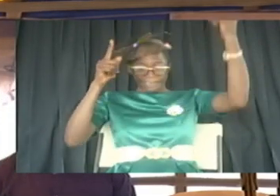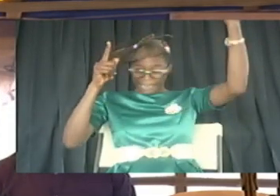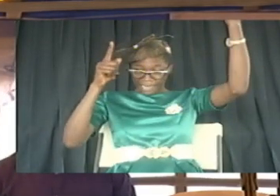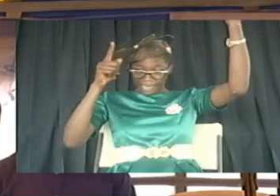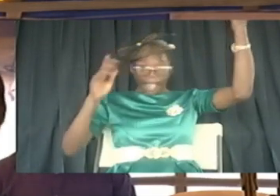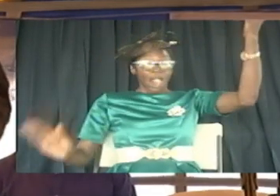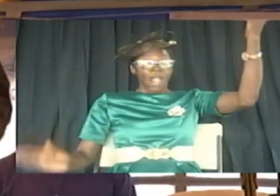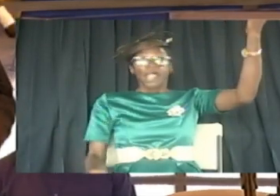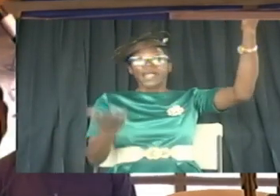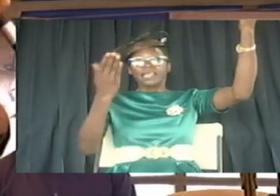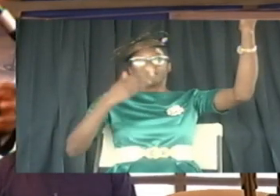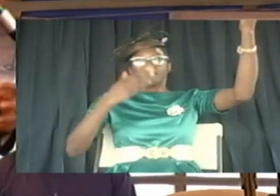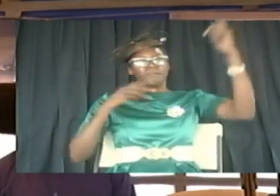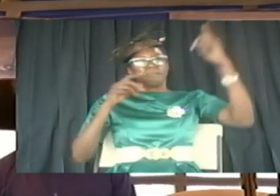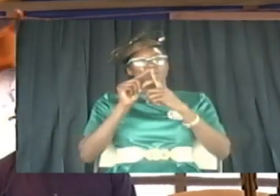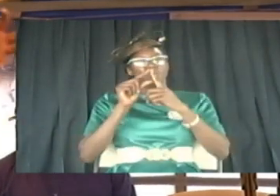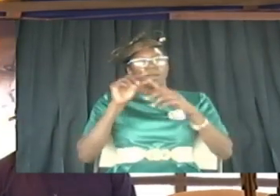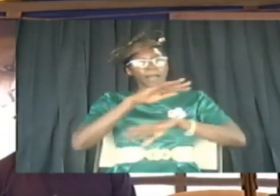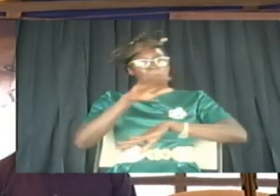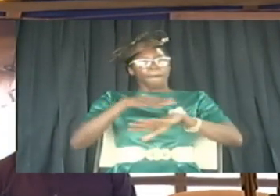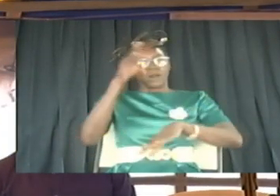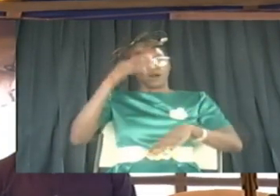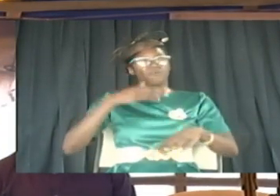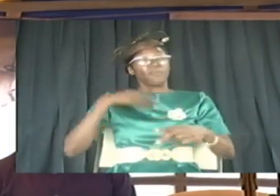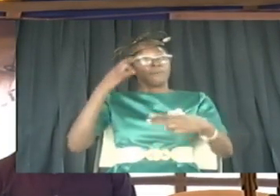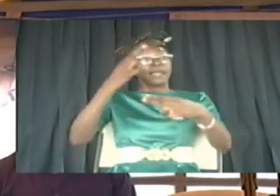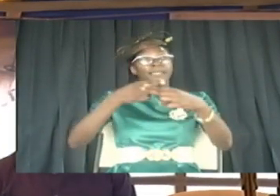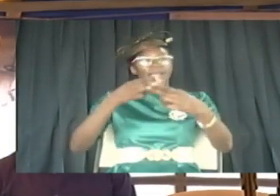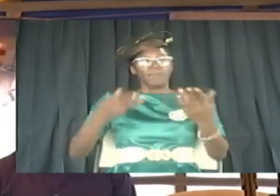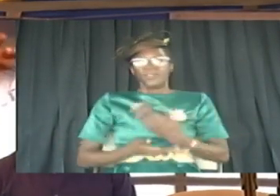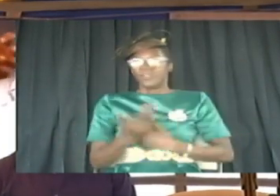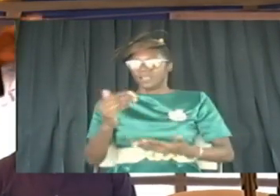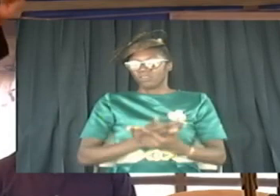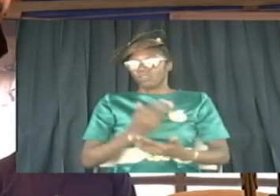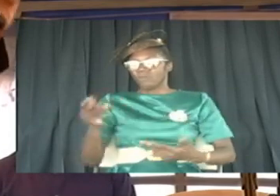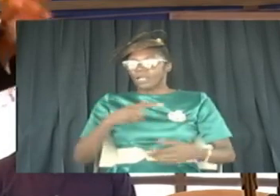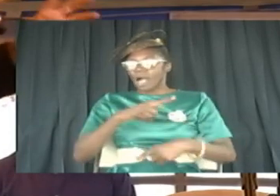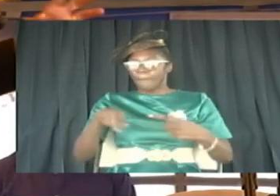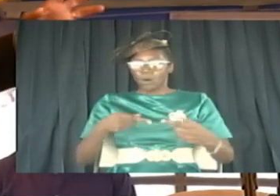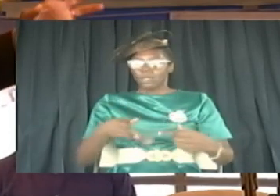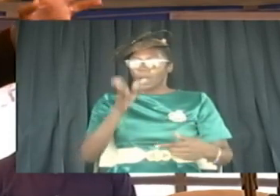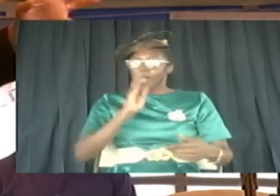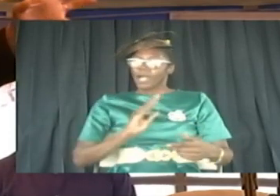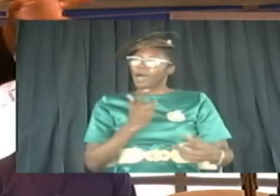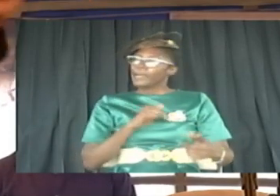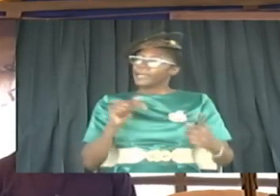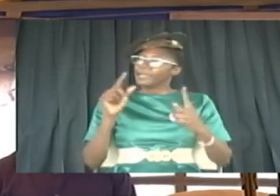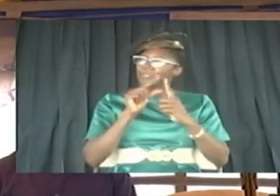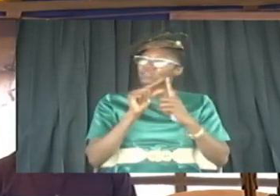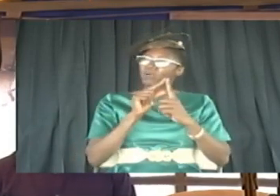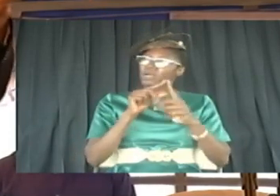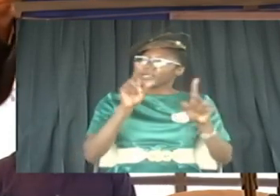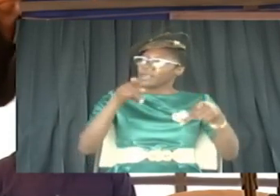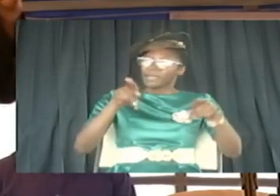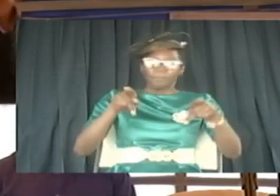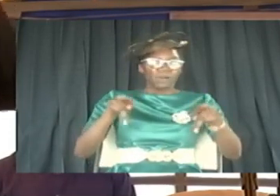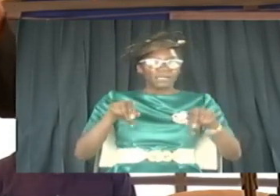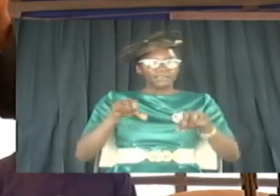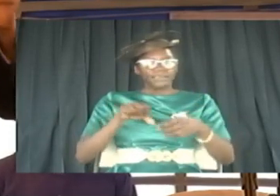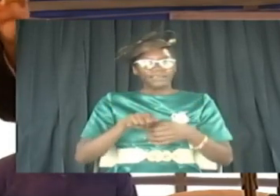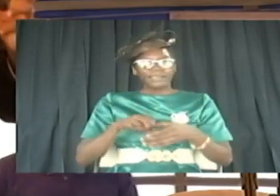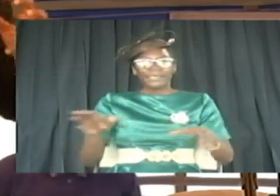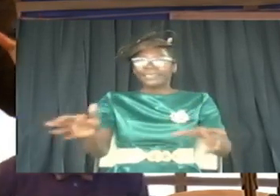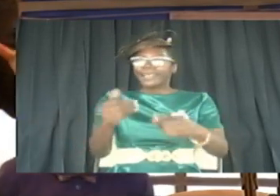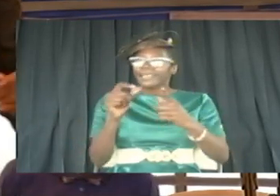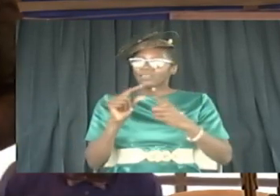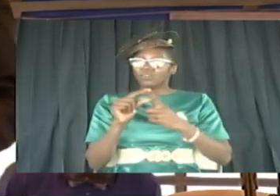my very name. There is something about God and his word. The persons that take his